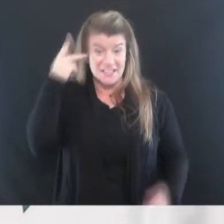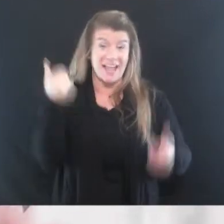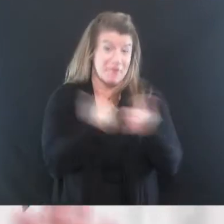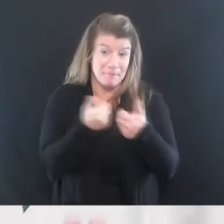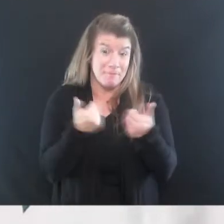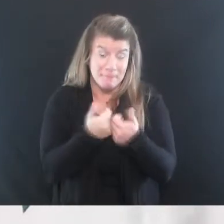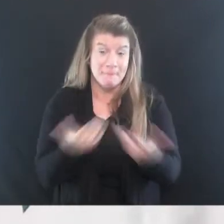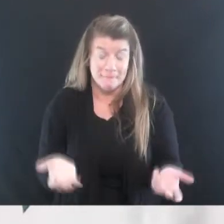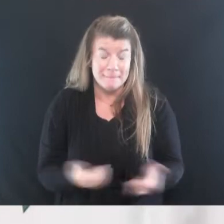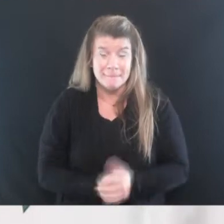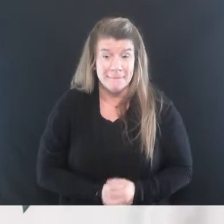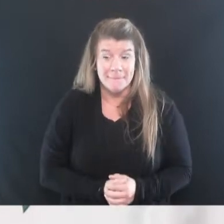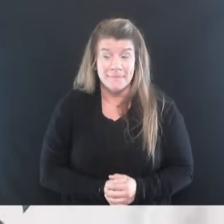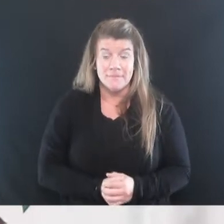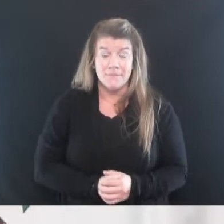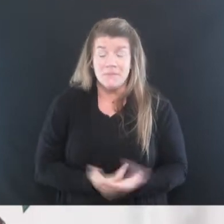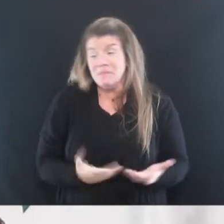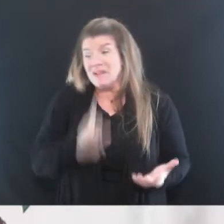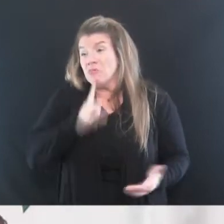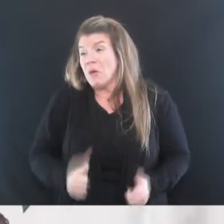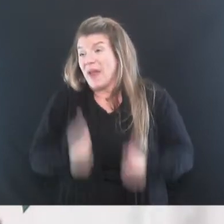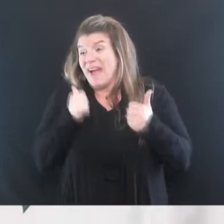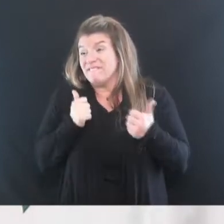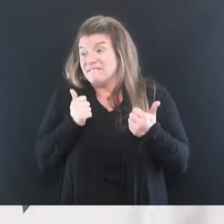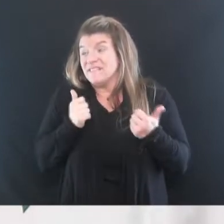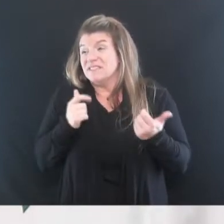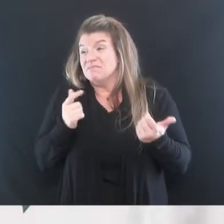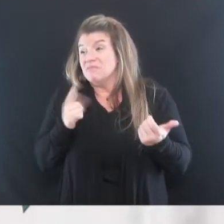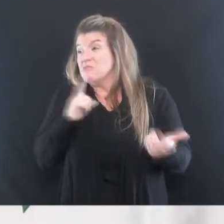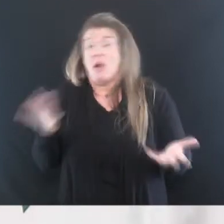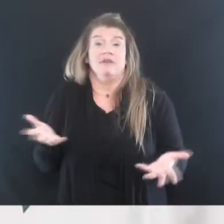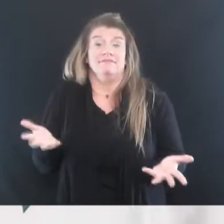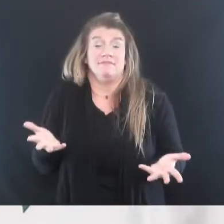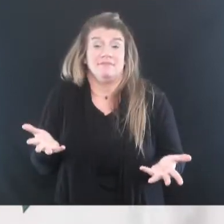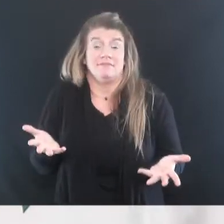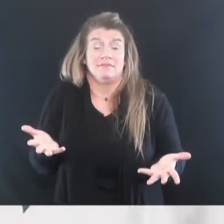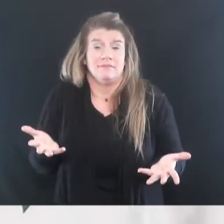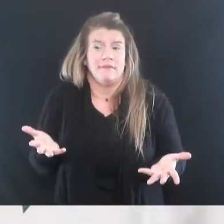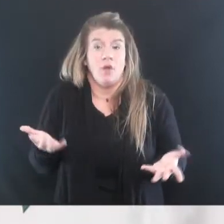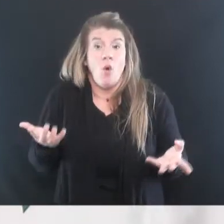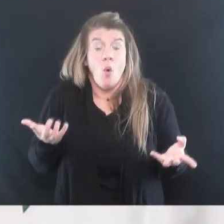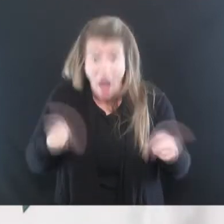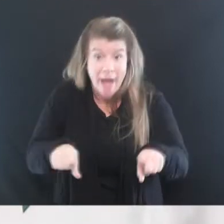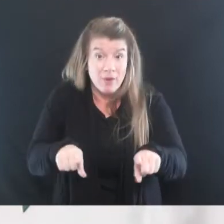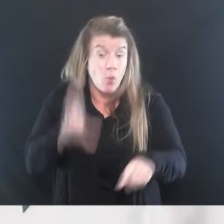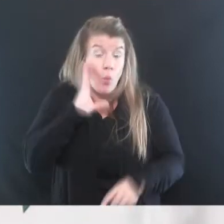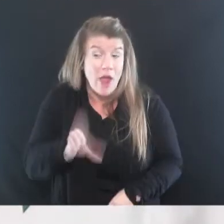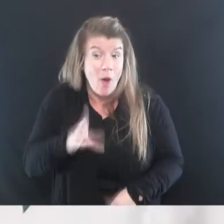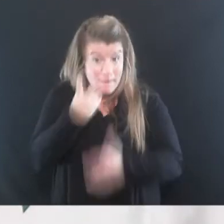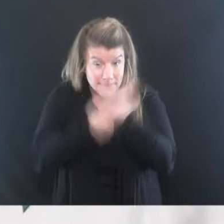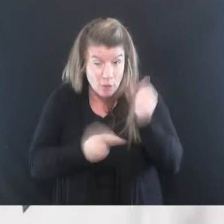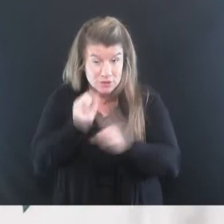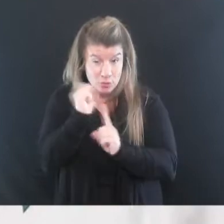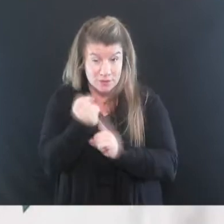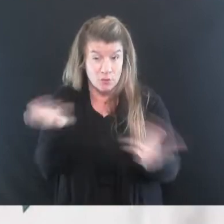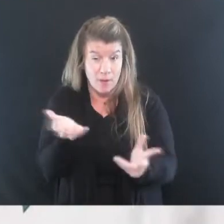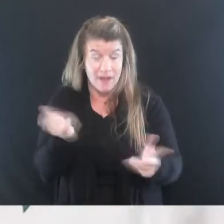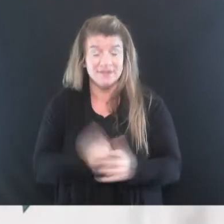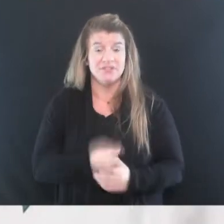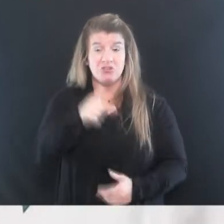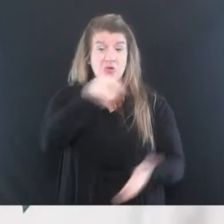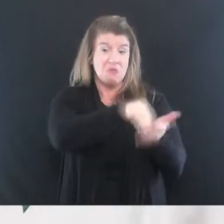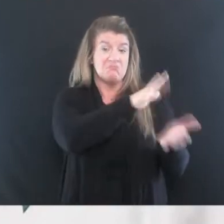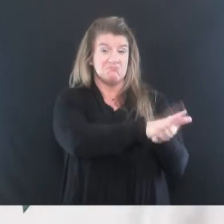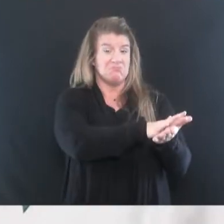reality of the whole thing is, the way I see it, is just this, is what's going to happen in both situations is this. You mark it